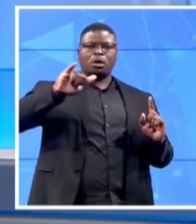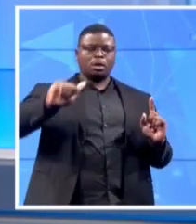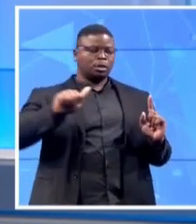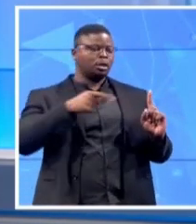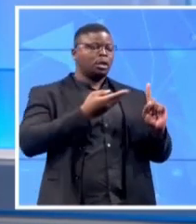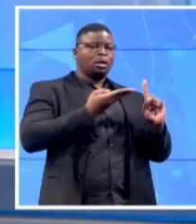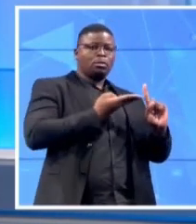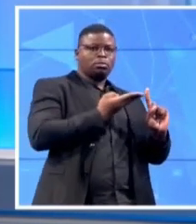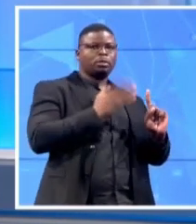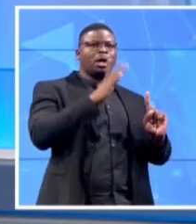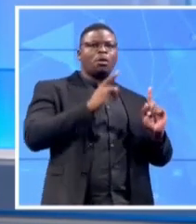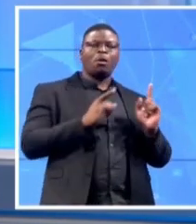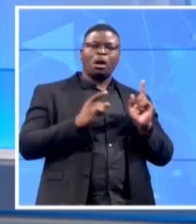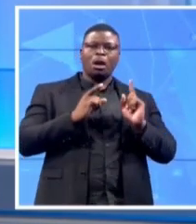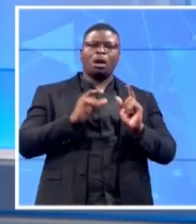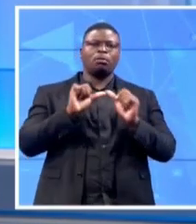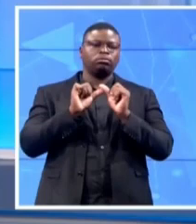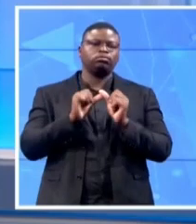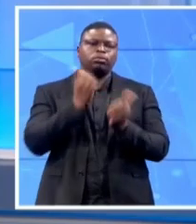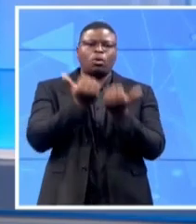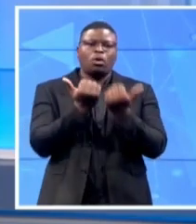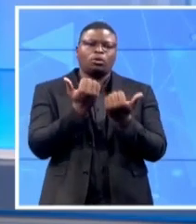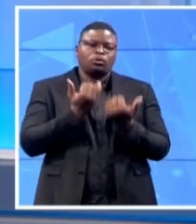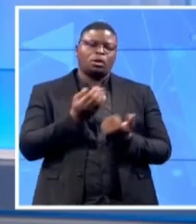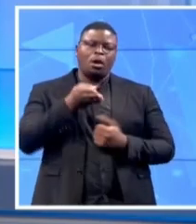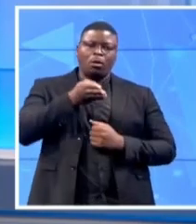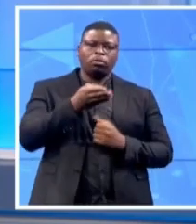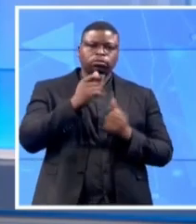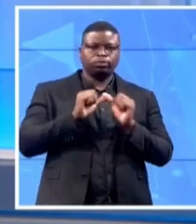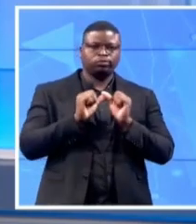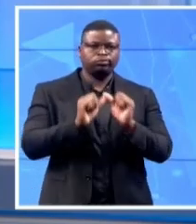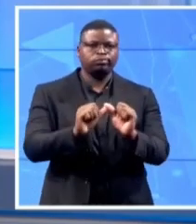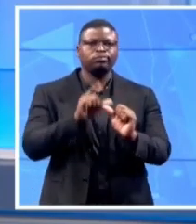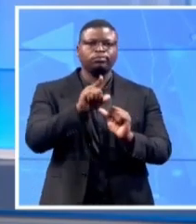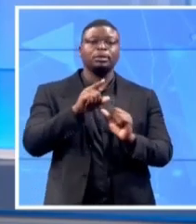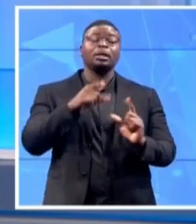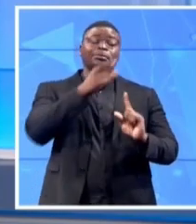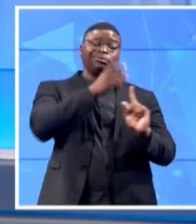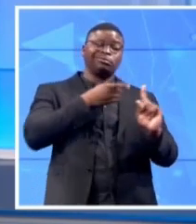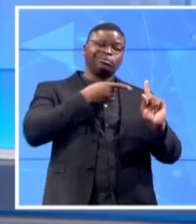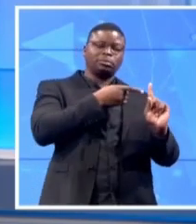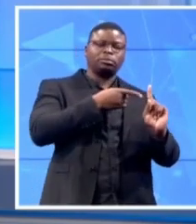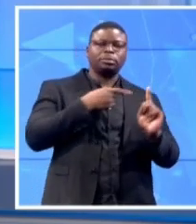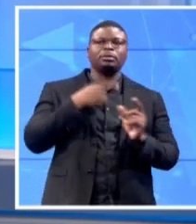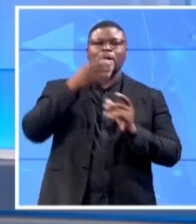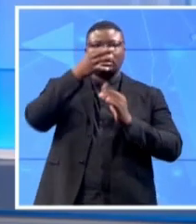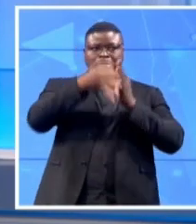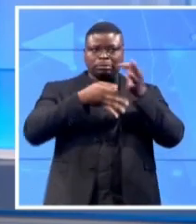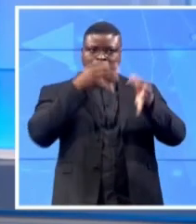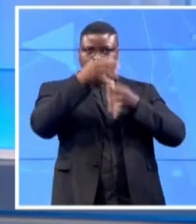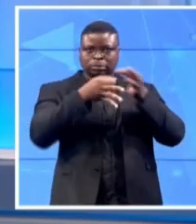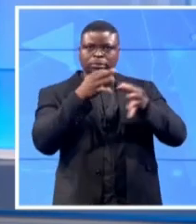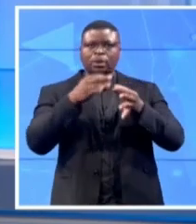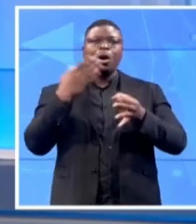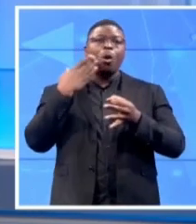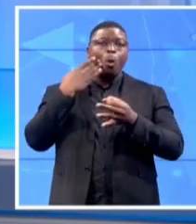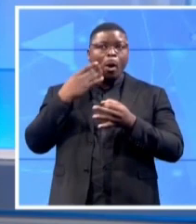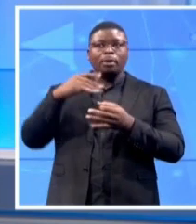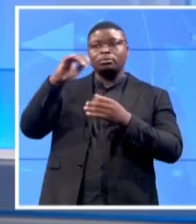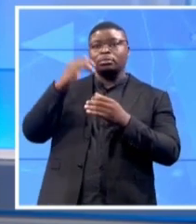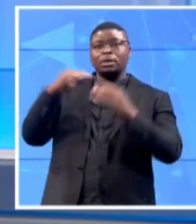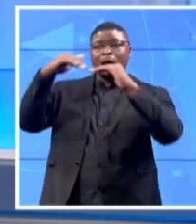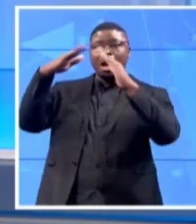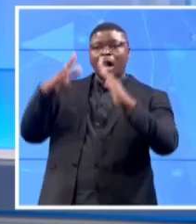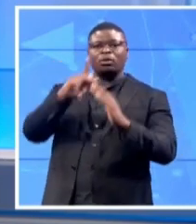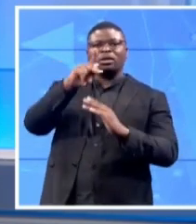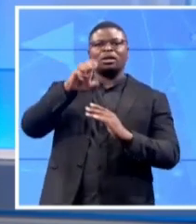in Pretoria today. Mosia has described what he found on this crime scene when he arrived about 20 minutes after midnight on the 26th